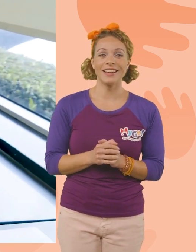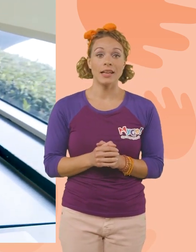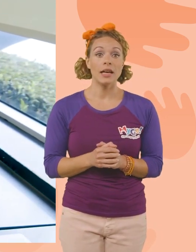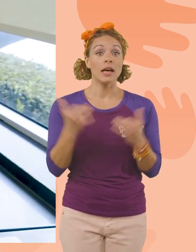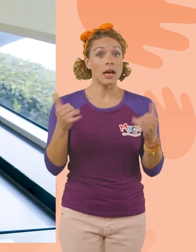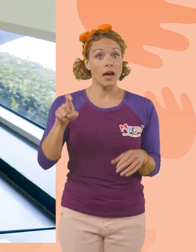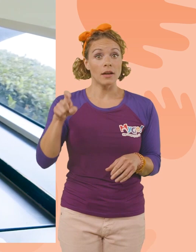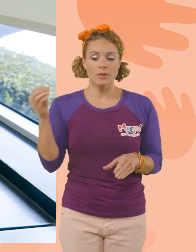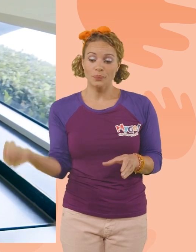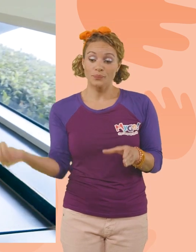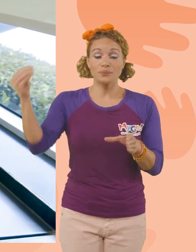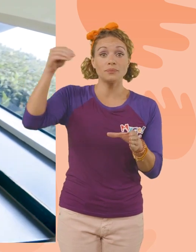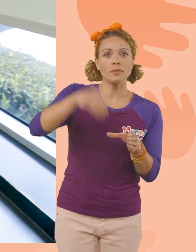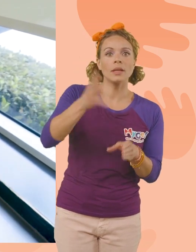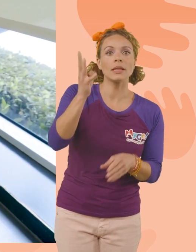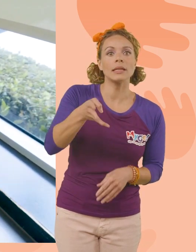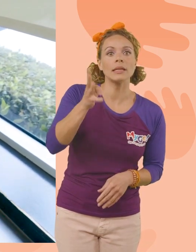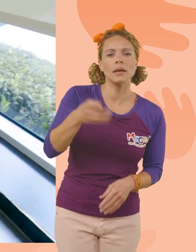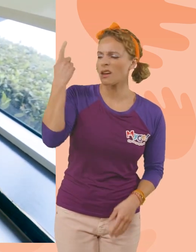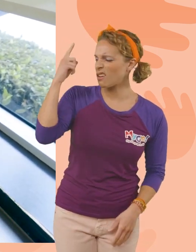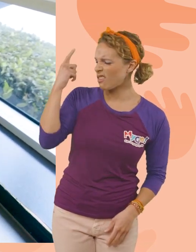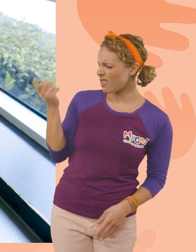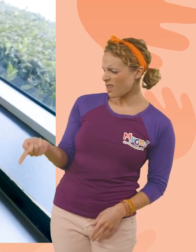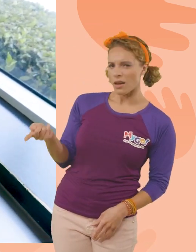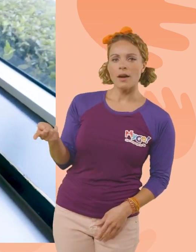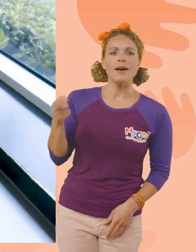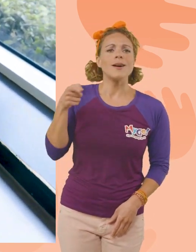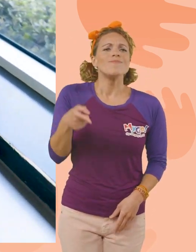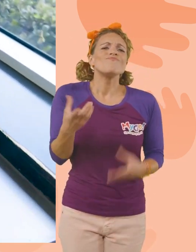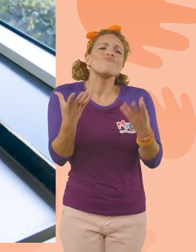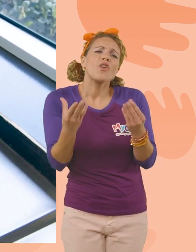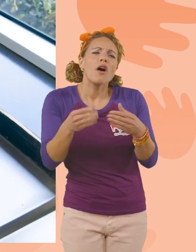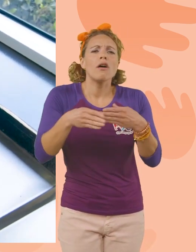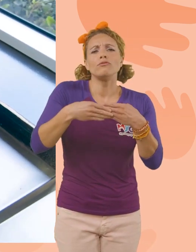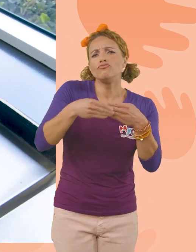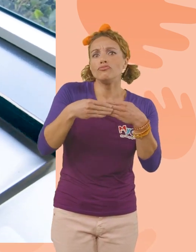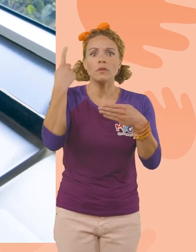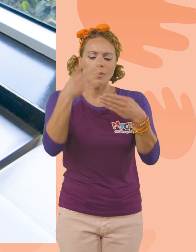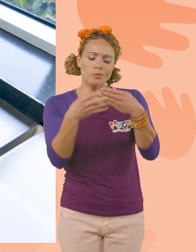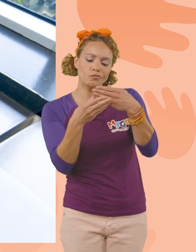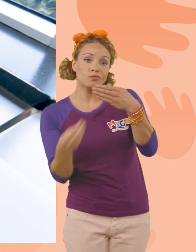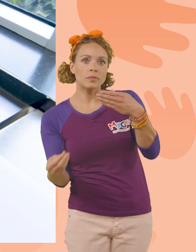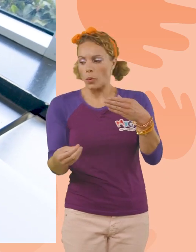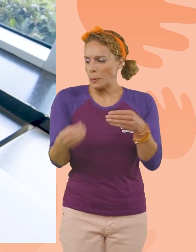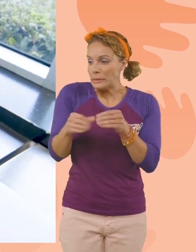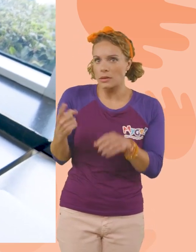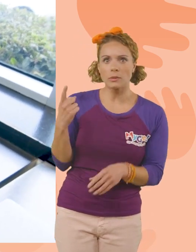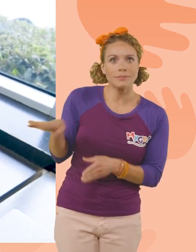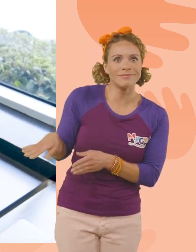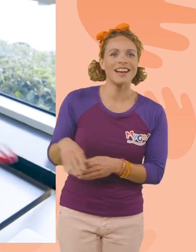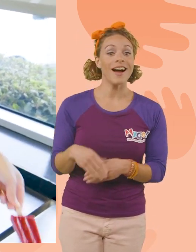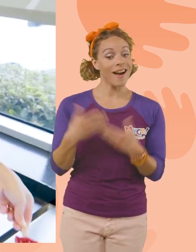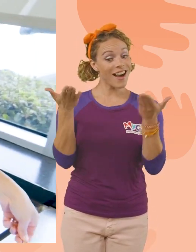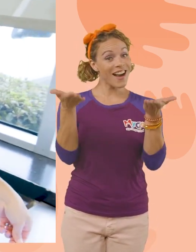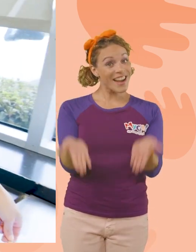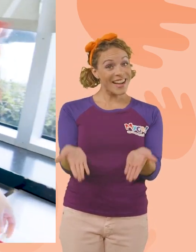We have to put it in the liquid. Okay, and what does that do? It kind of softens it up so it comes right out. Oop, lost one. And there